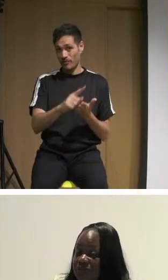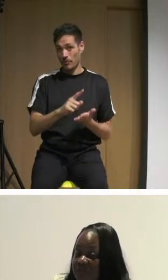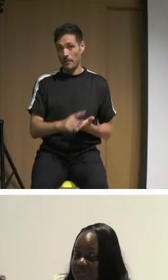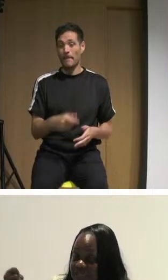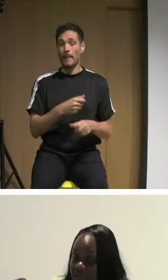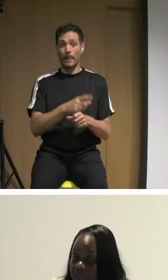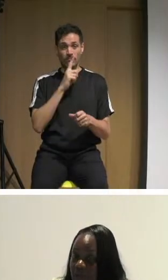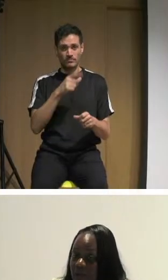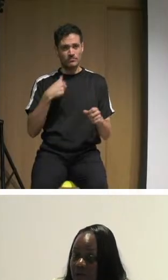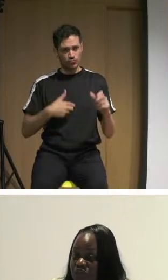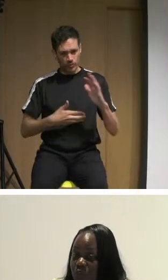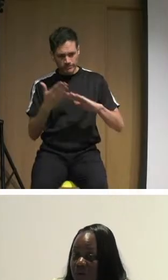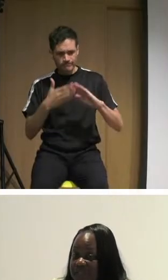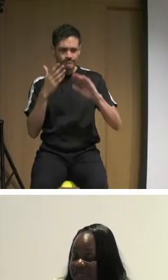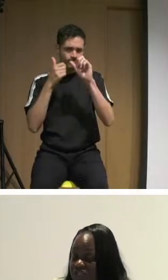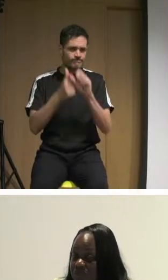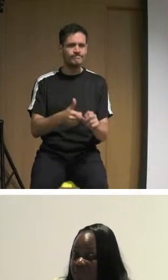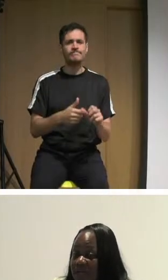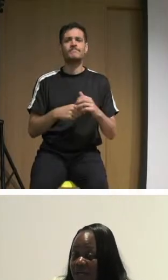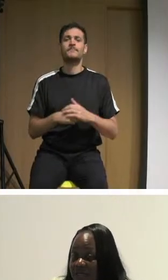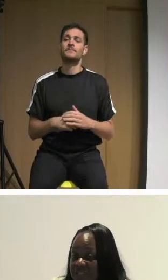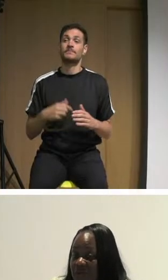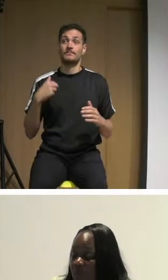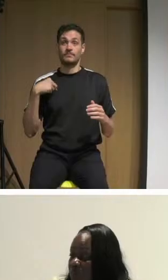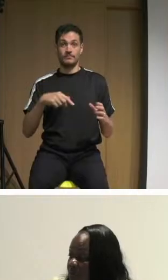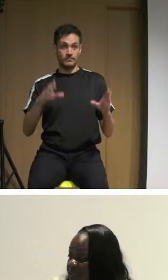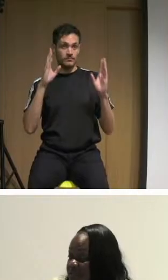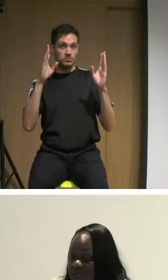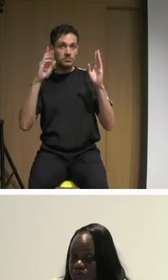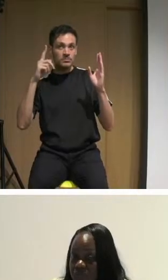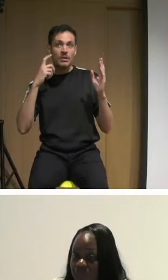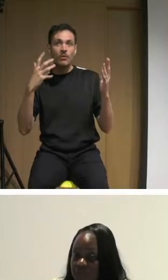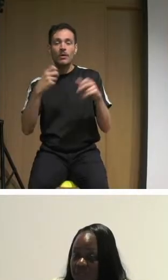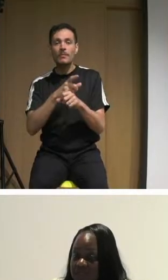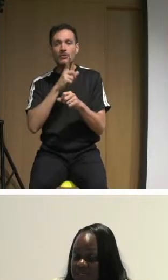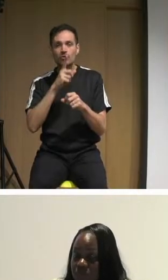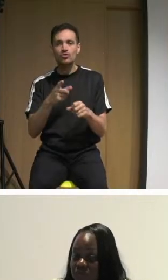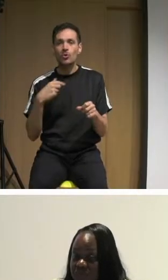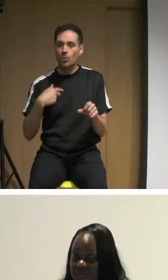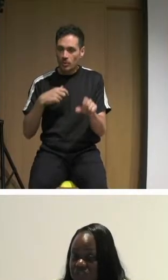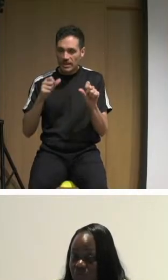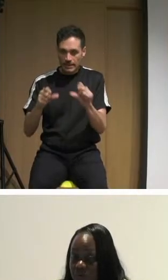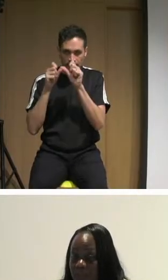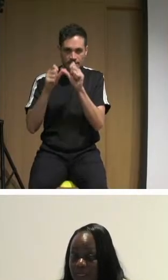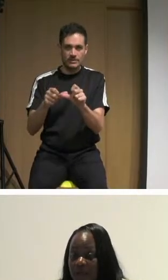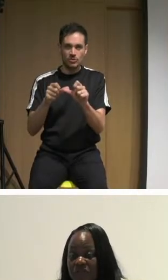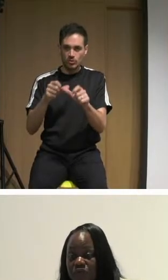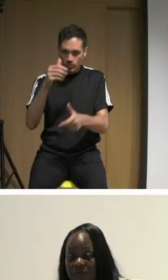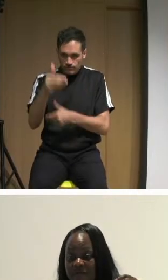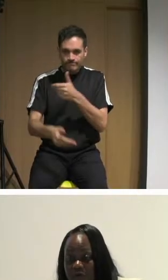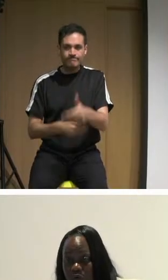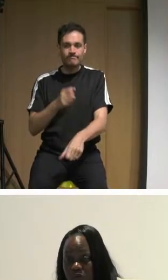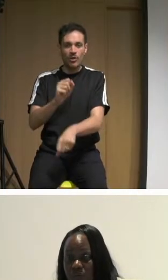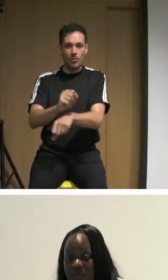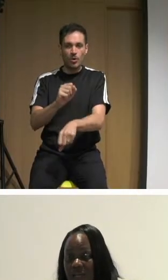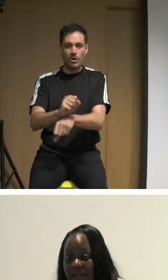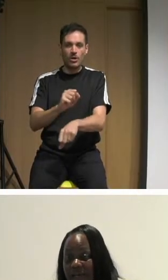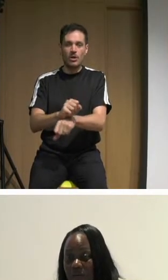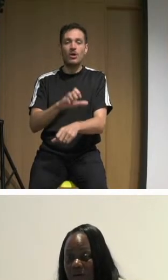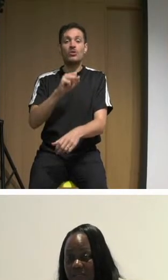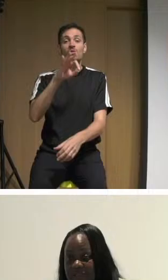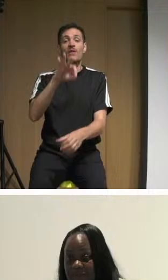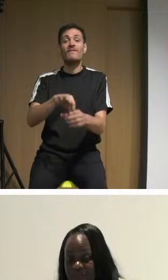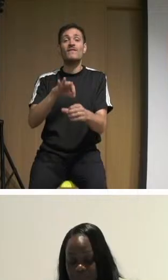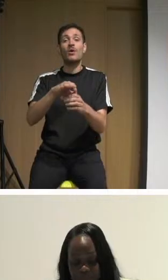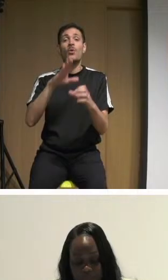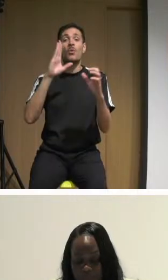operating. These are things that have come to our attention because we wanted to make sure that we can continue to advance the work. So the Why are vote they would just now allow